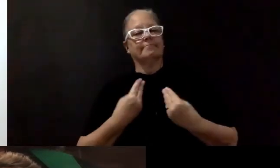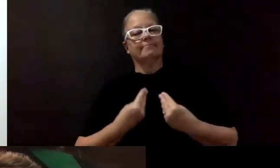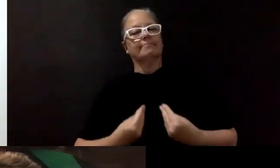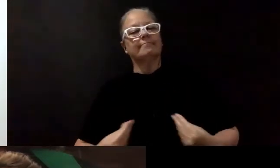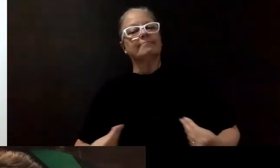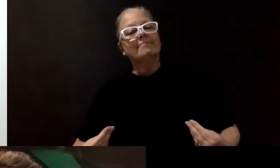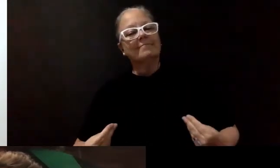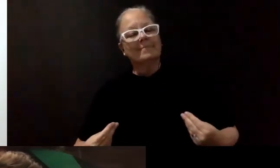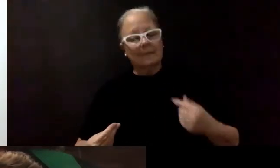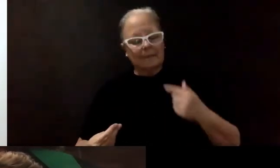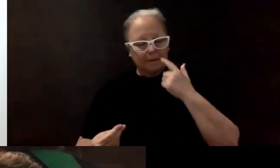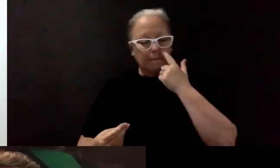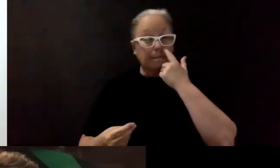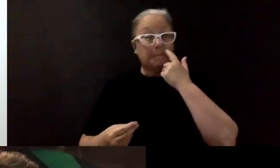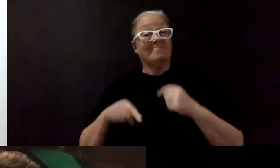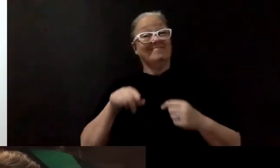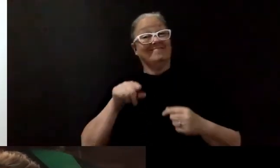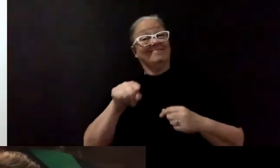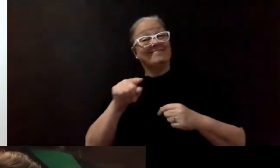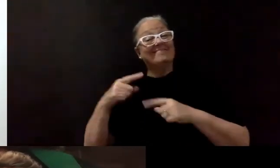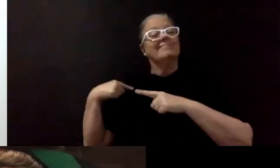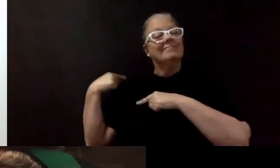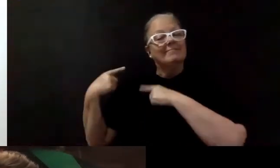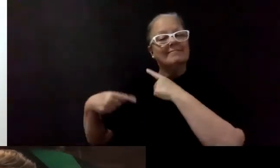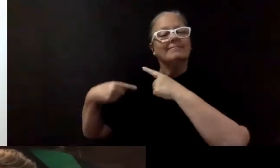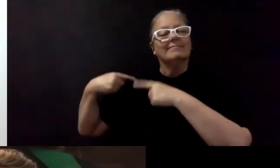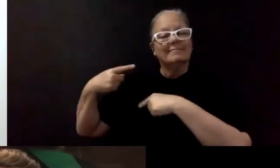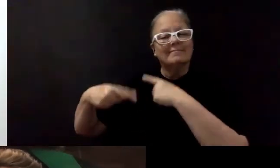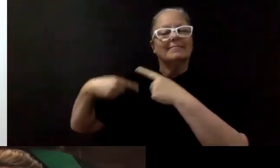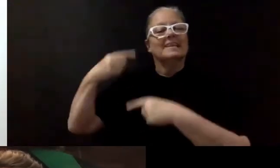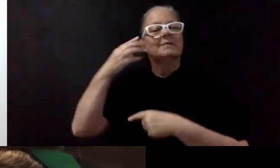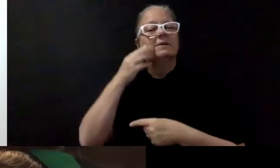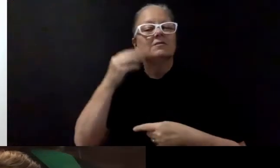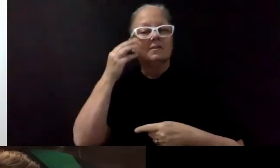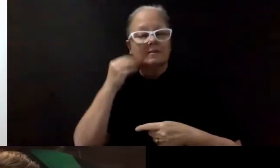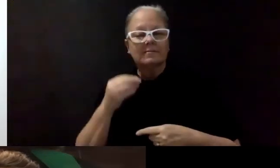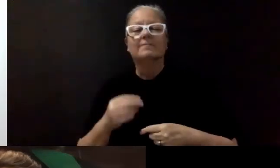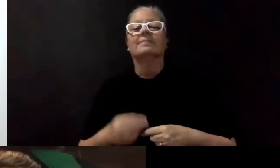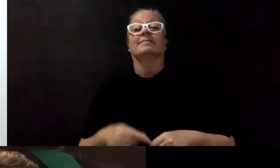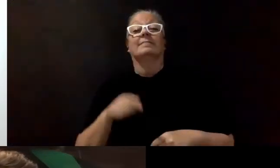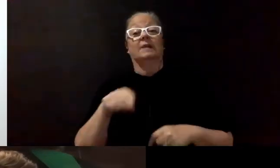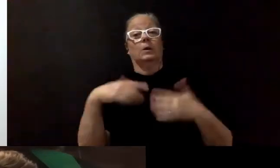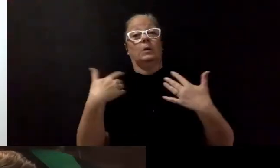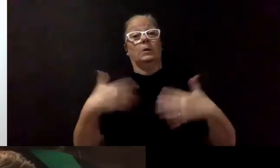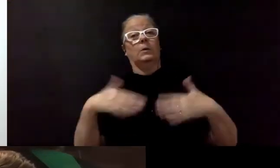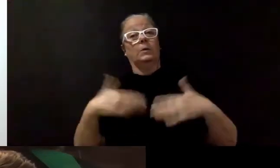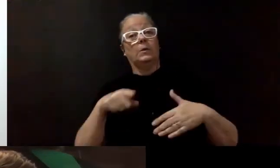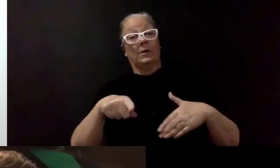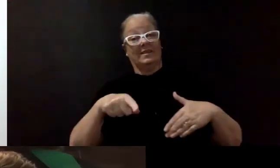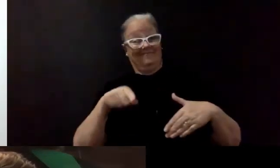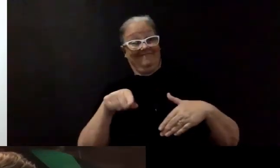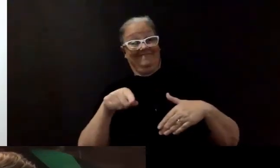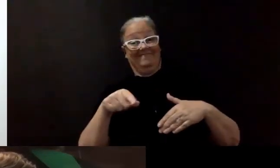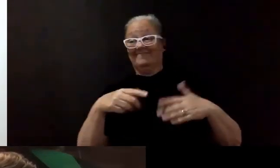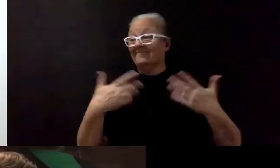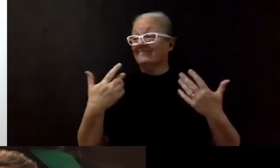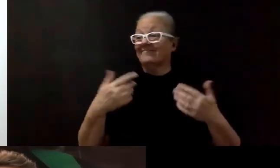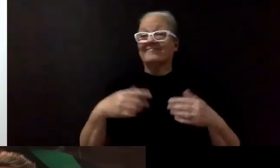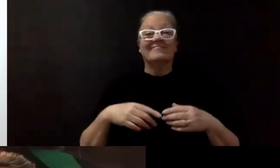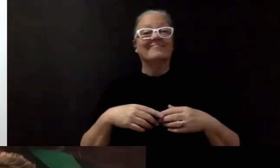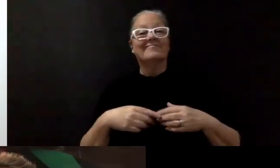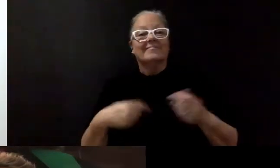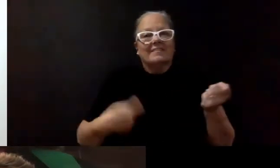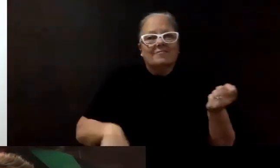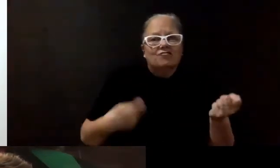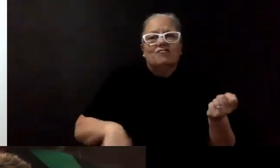with me and realized at this event, the thing about music and countless other events, how